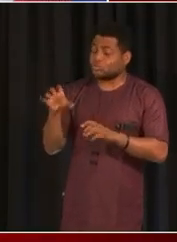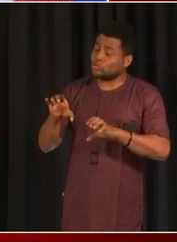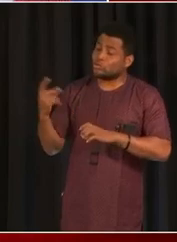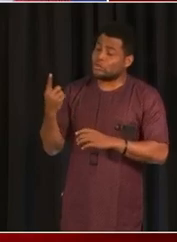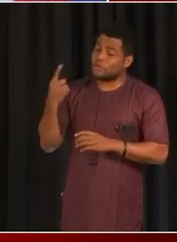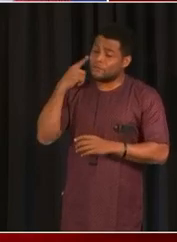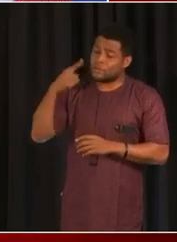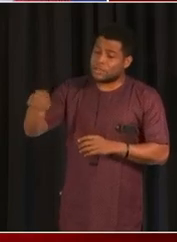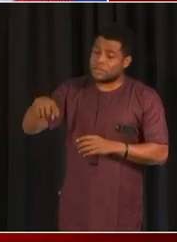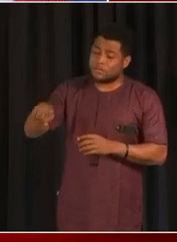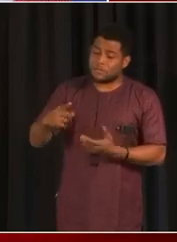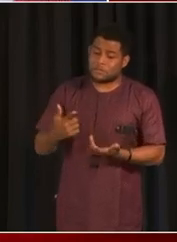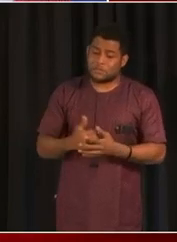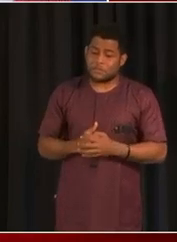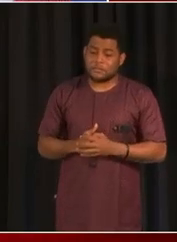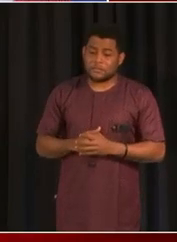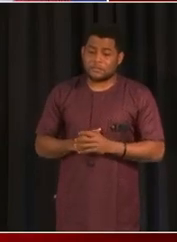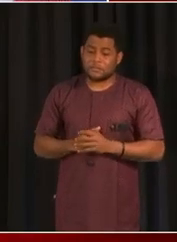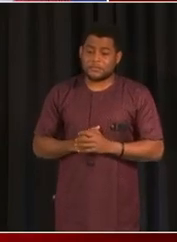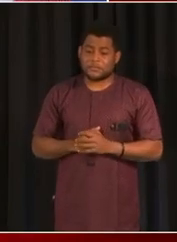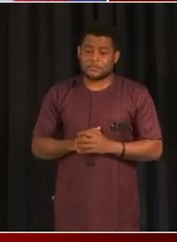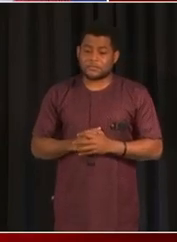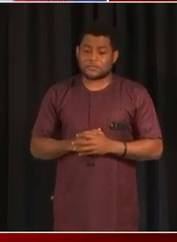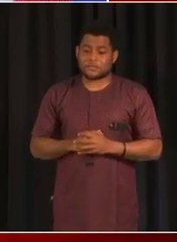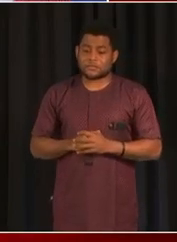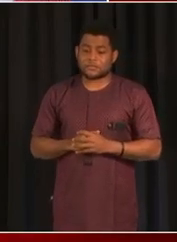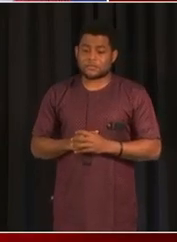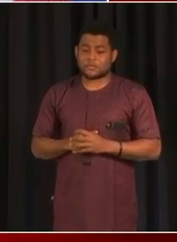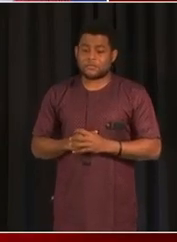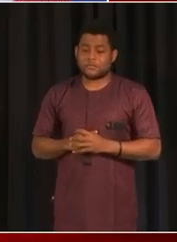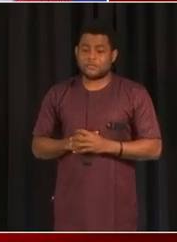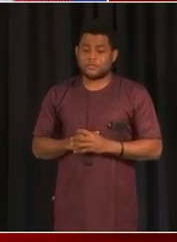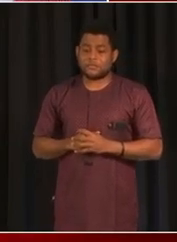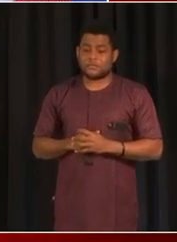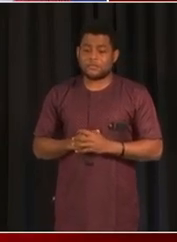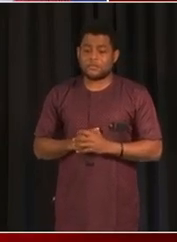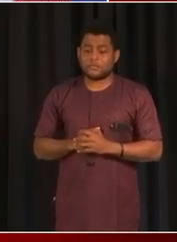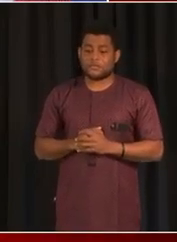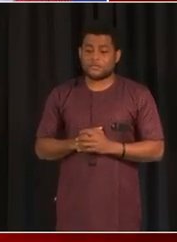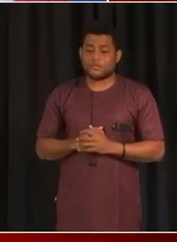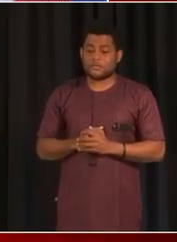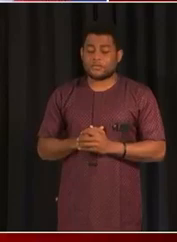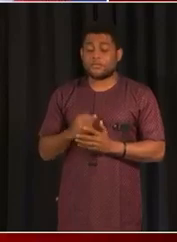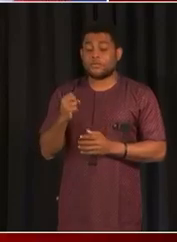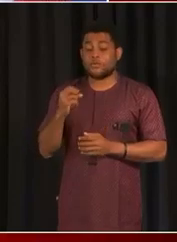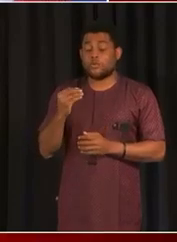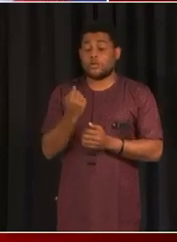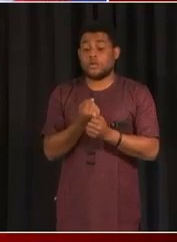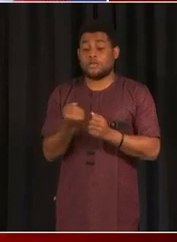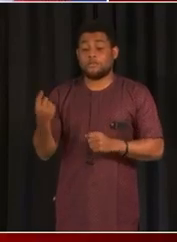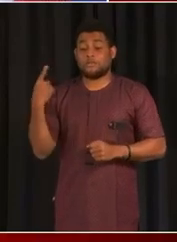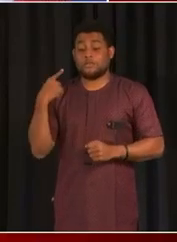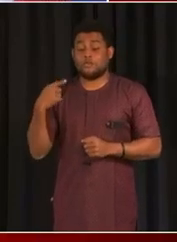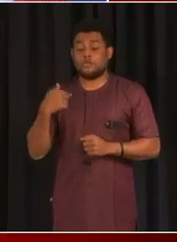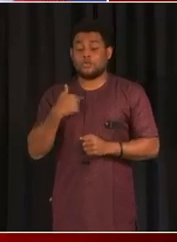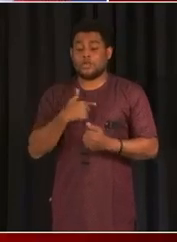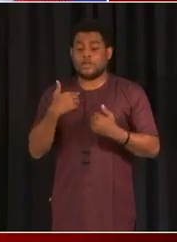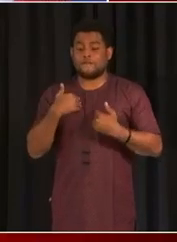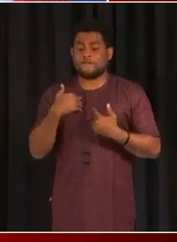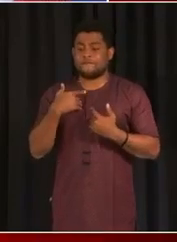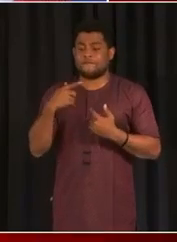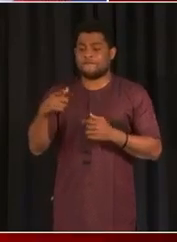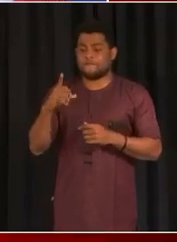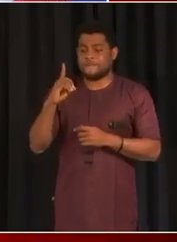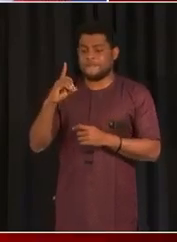me just say, we last year have a system, I think that includes all the schools, DCPS and public